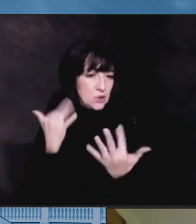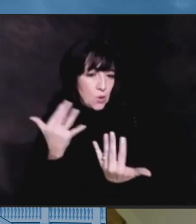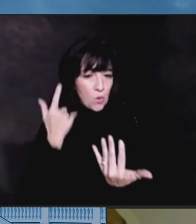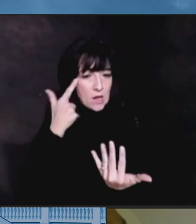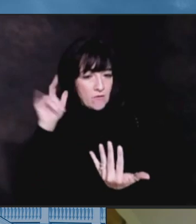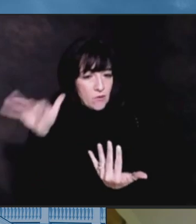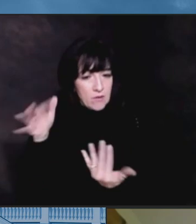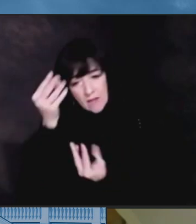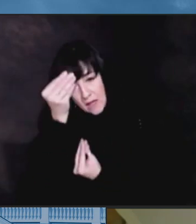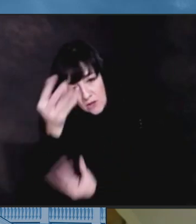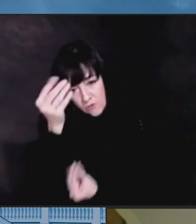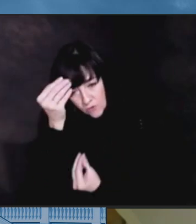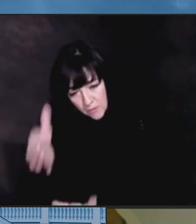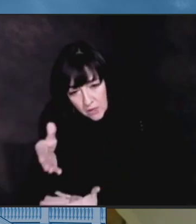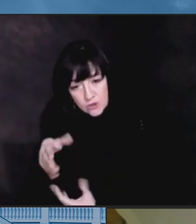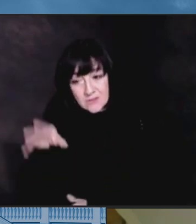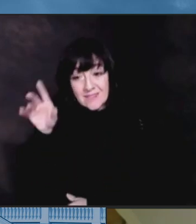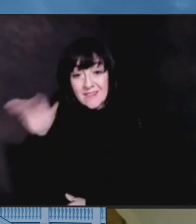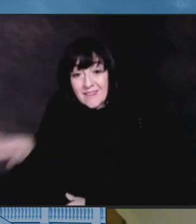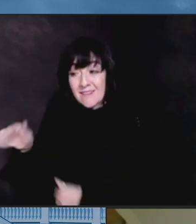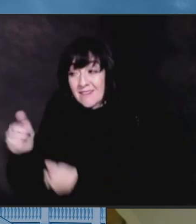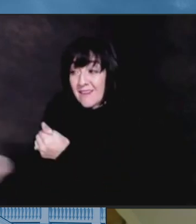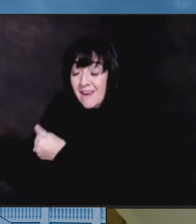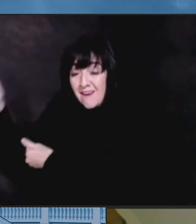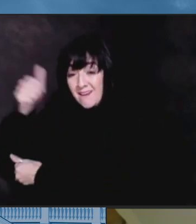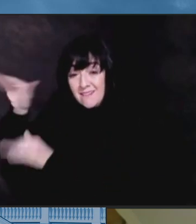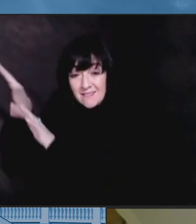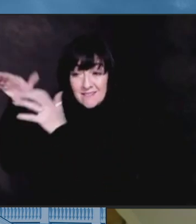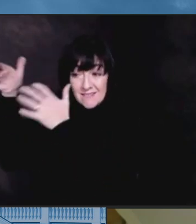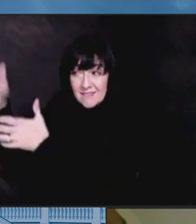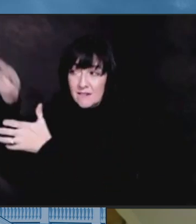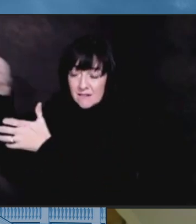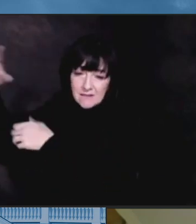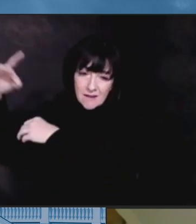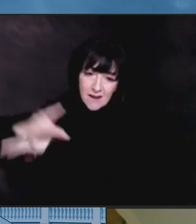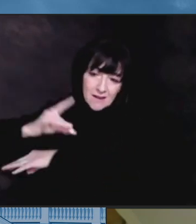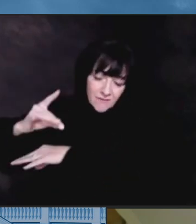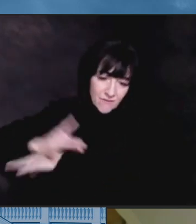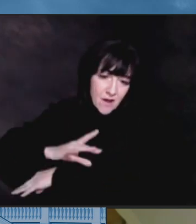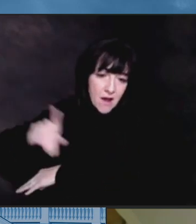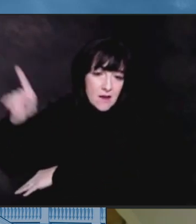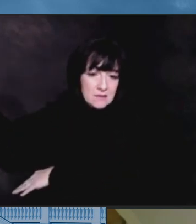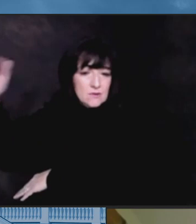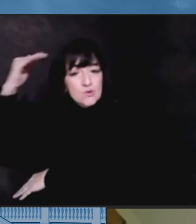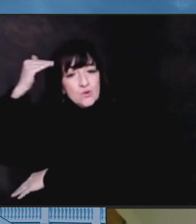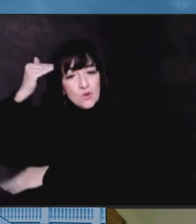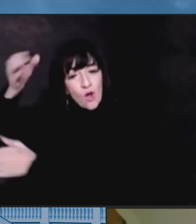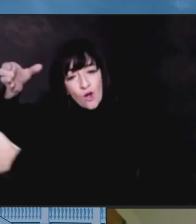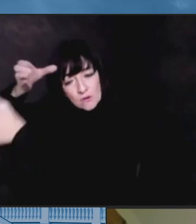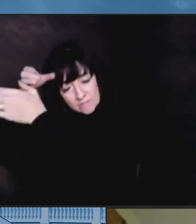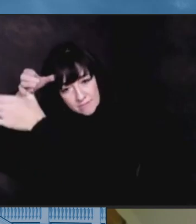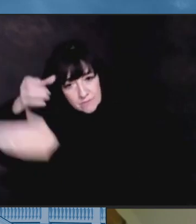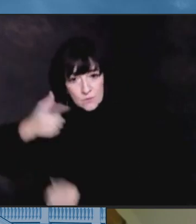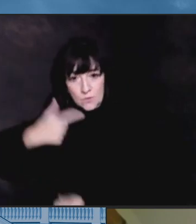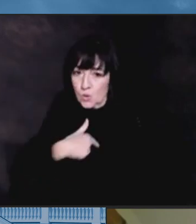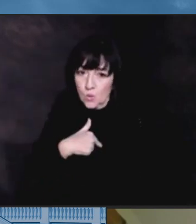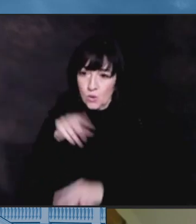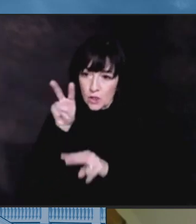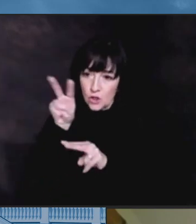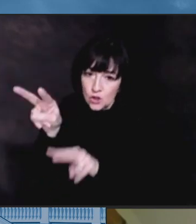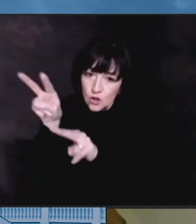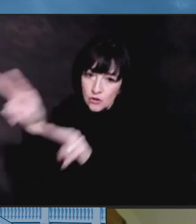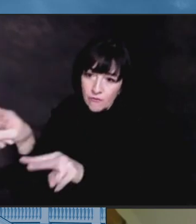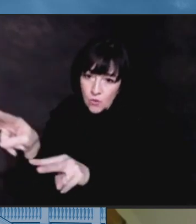and flows through the local decision-making process here. So we're really looking forward to it. It's really extraordinary to have it